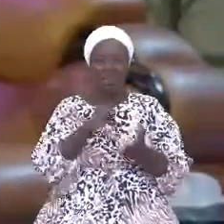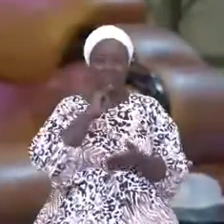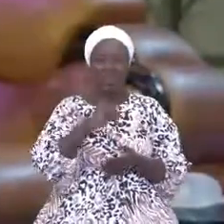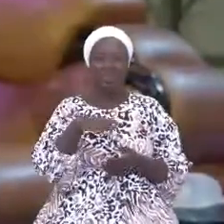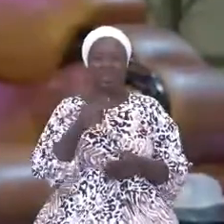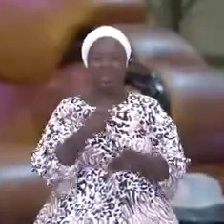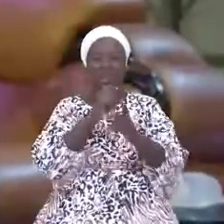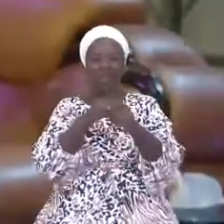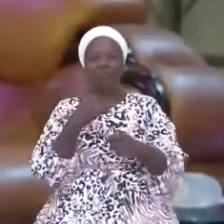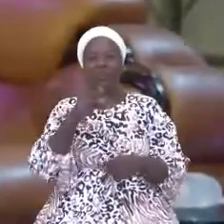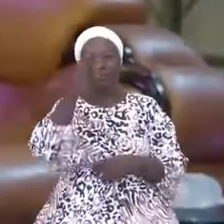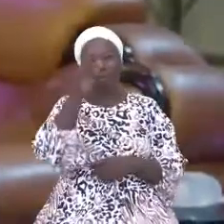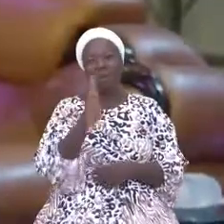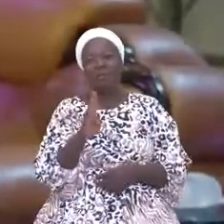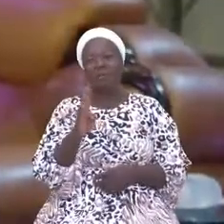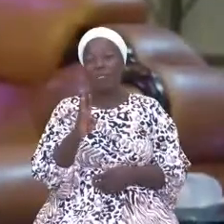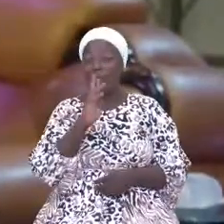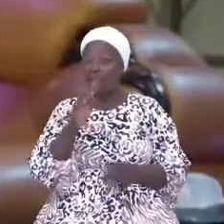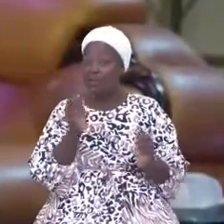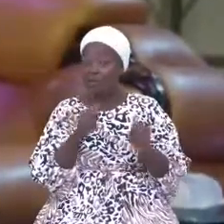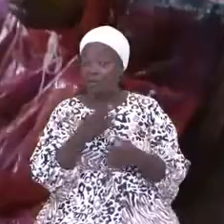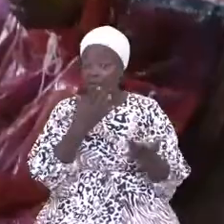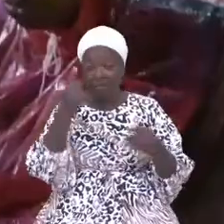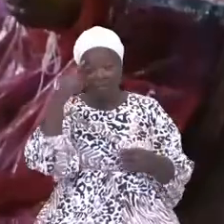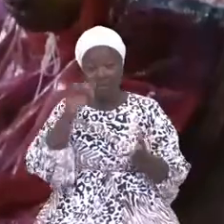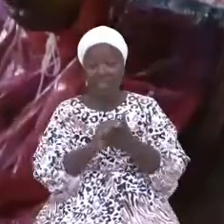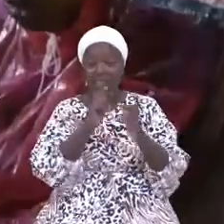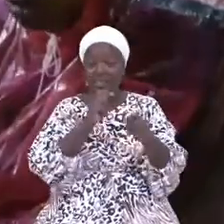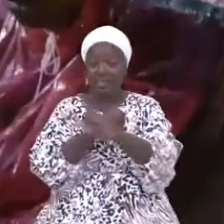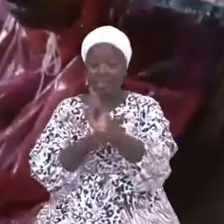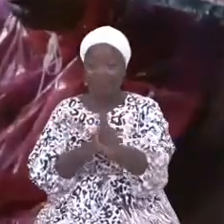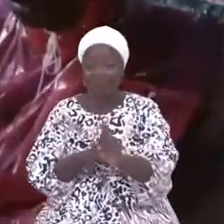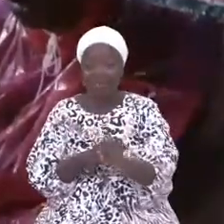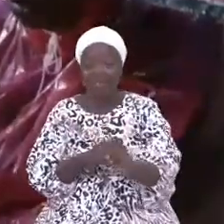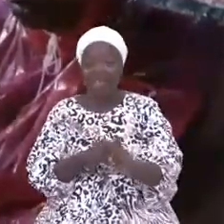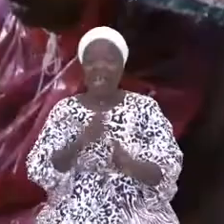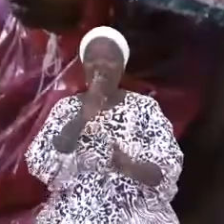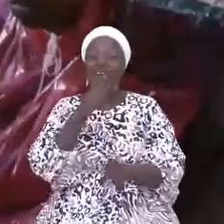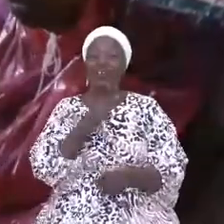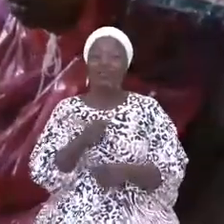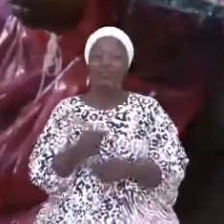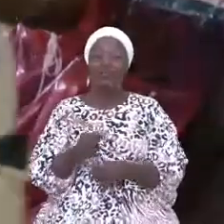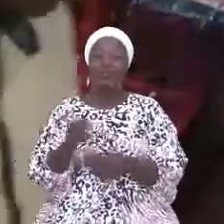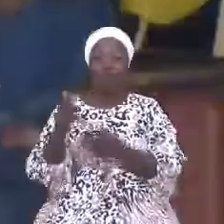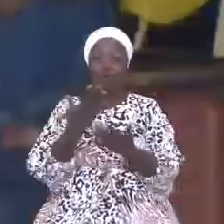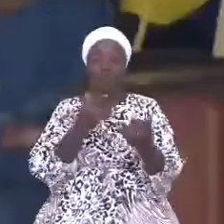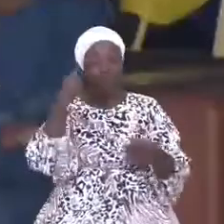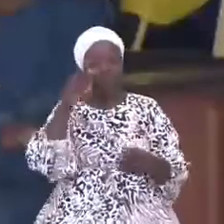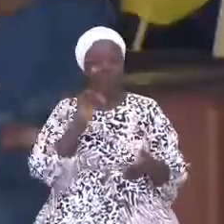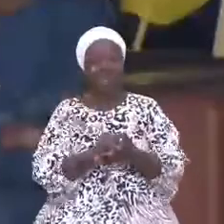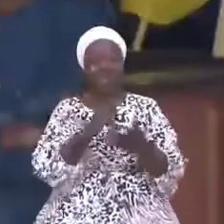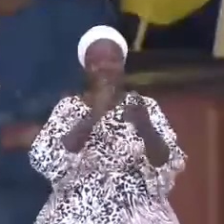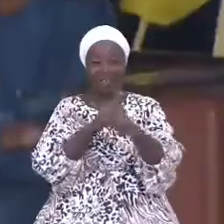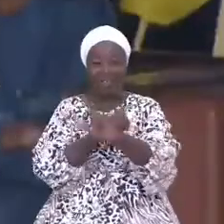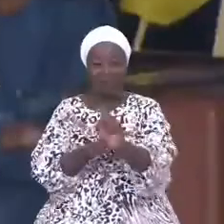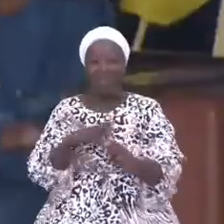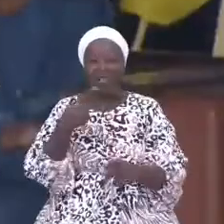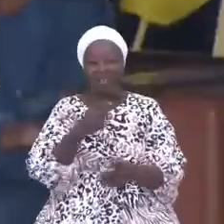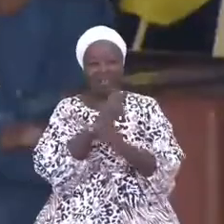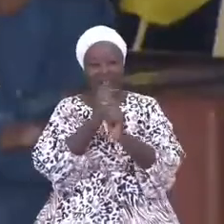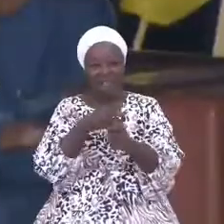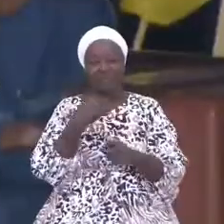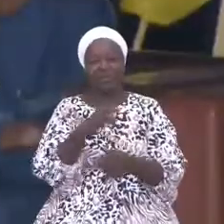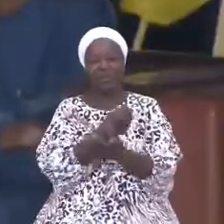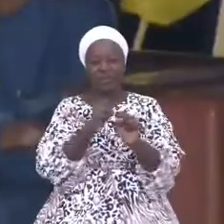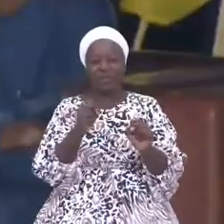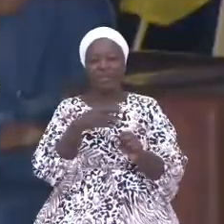of God. Are you waiting for the gift? I said, are you waiting for the gift? The gift of salvation,